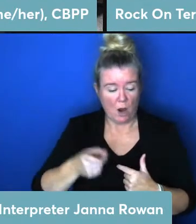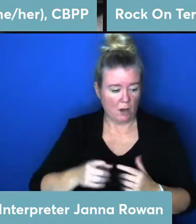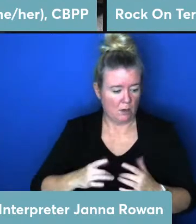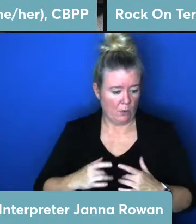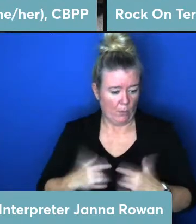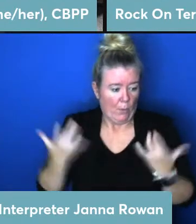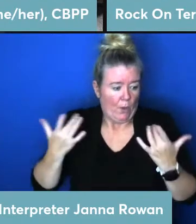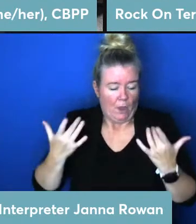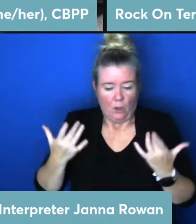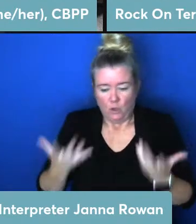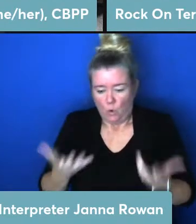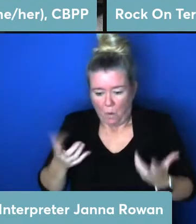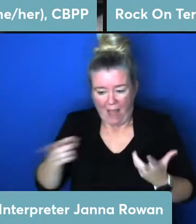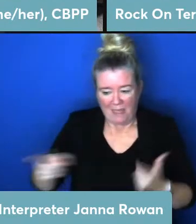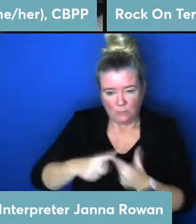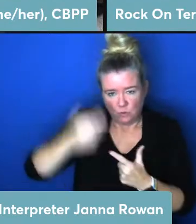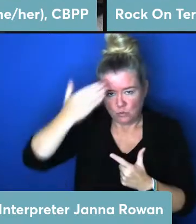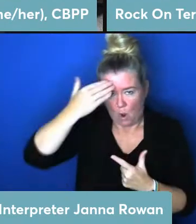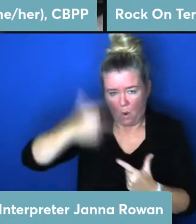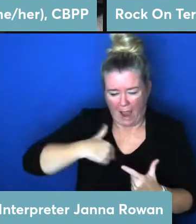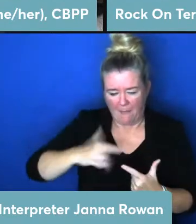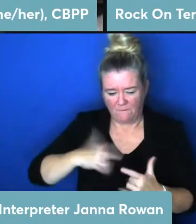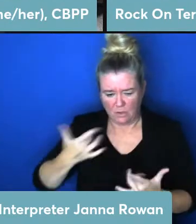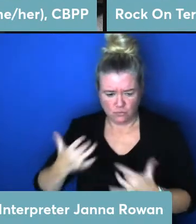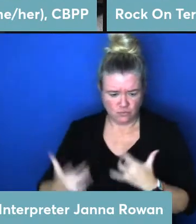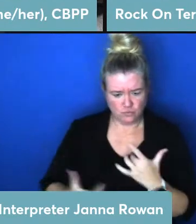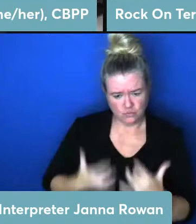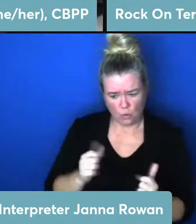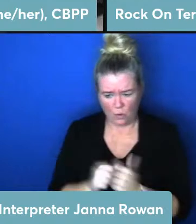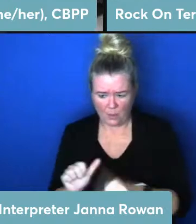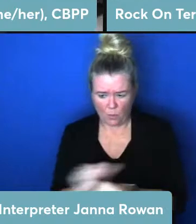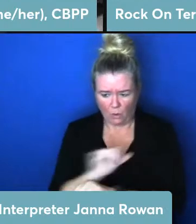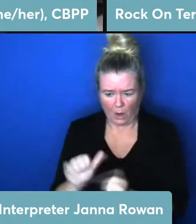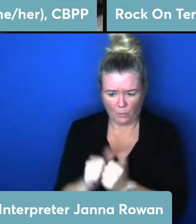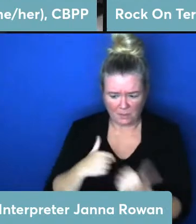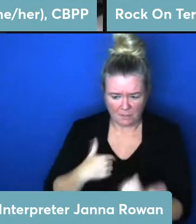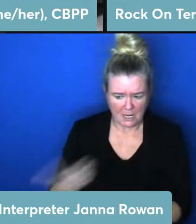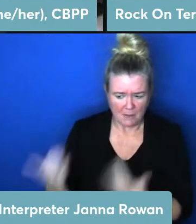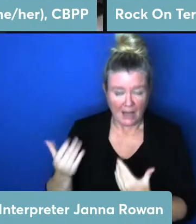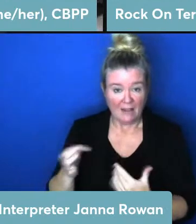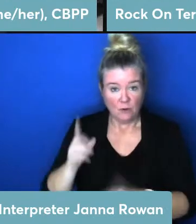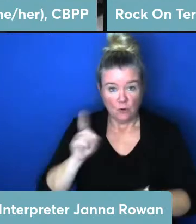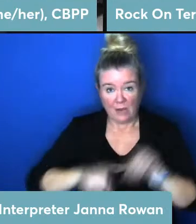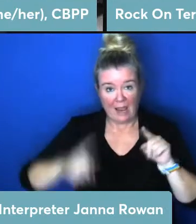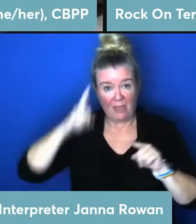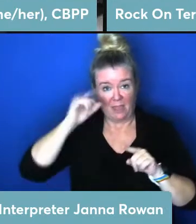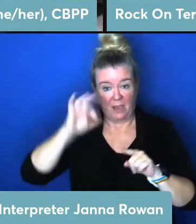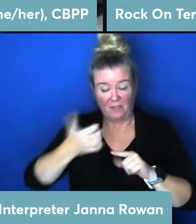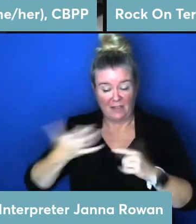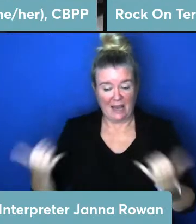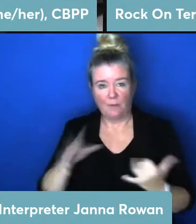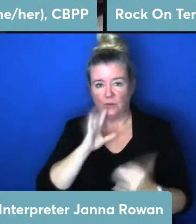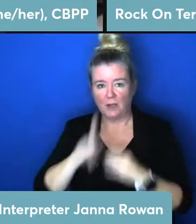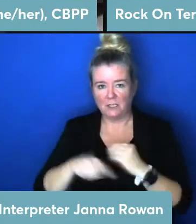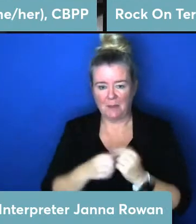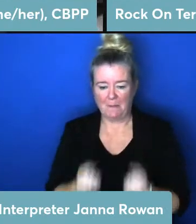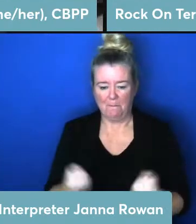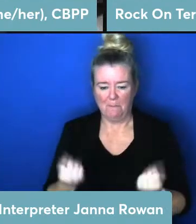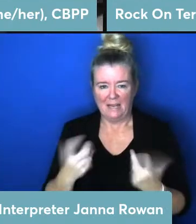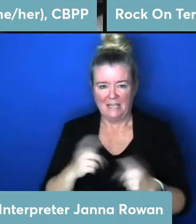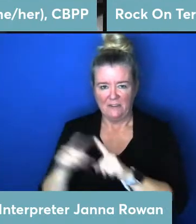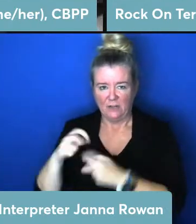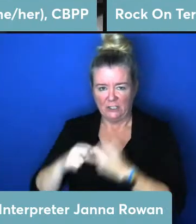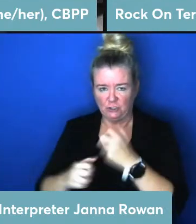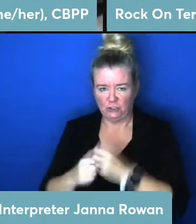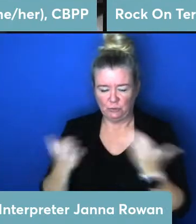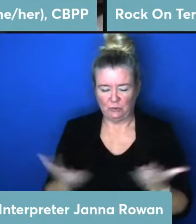about, that you want them to know that you're jazzed about and want them to work on it. So if you can't think of anything, we've talked about a lot of different issues, and I